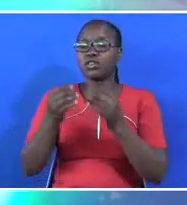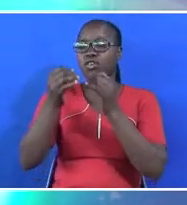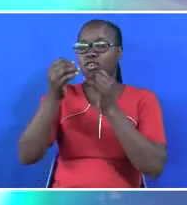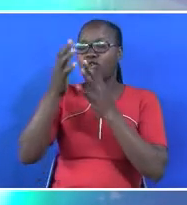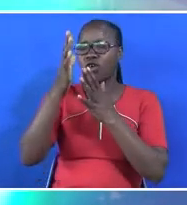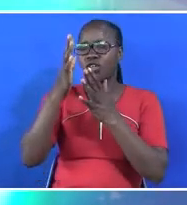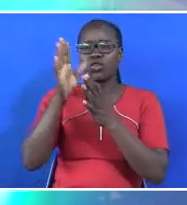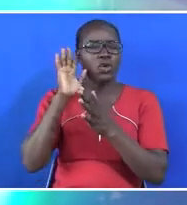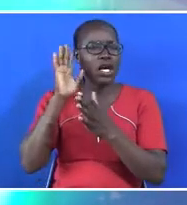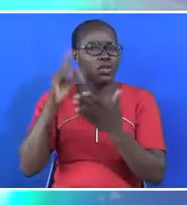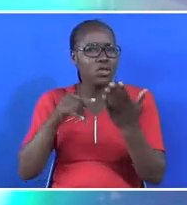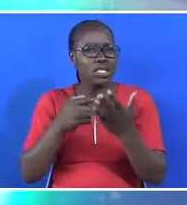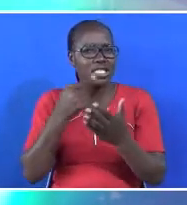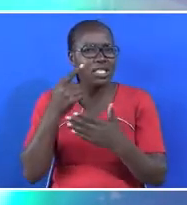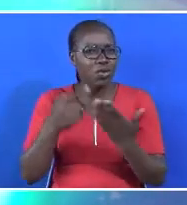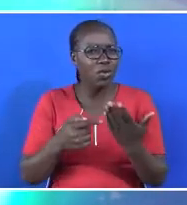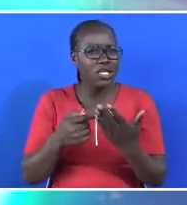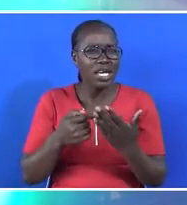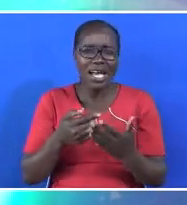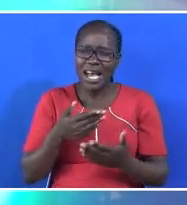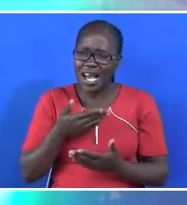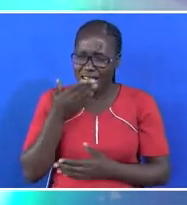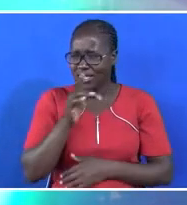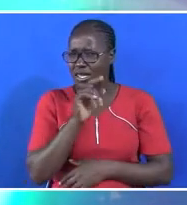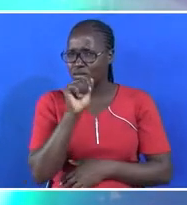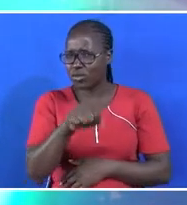they say? Can you answer that question?